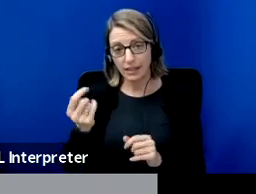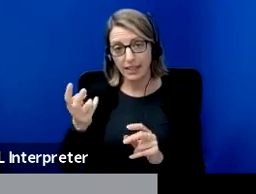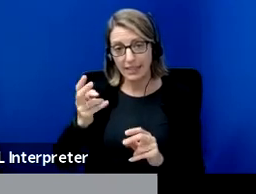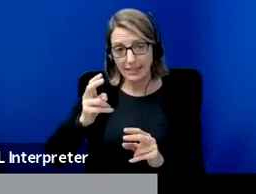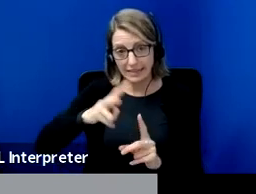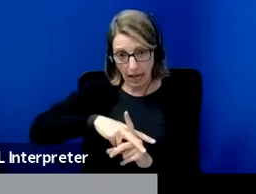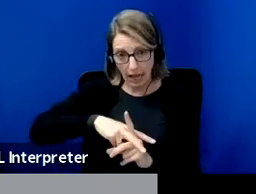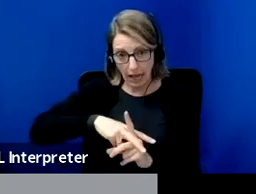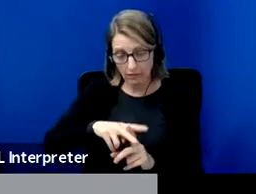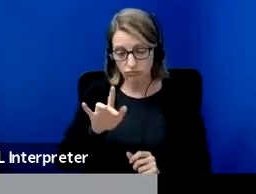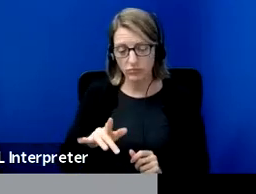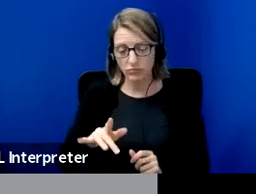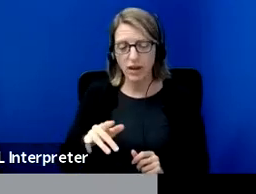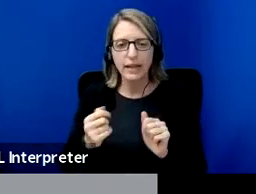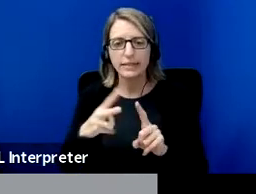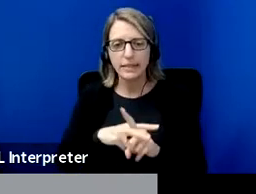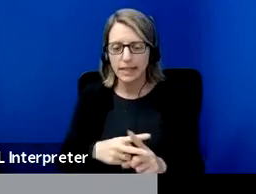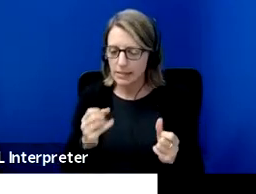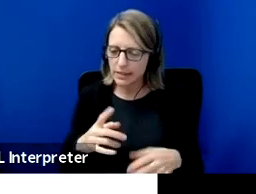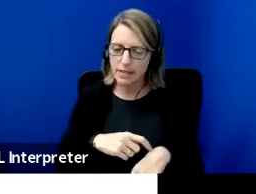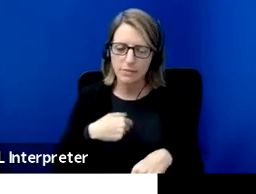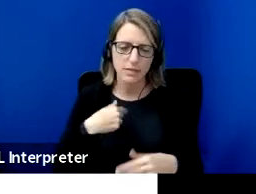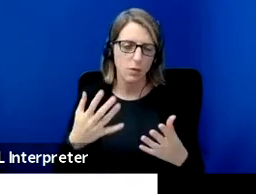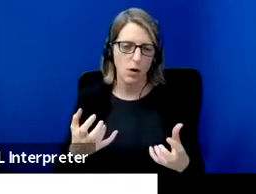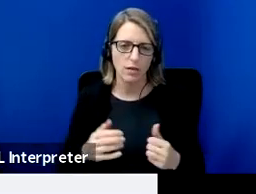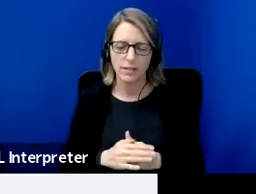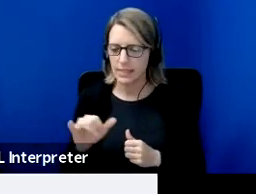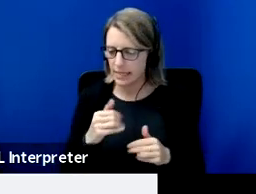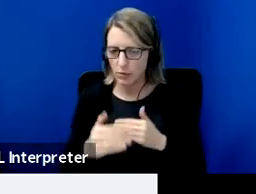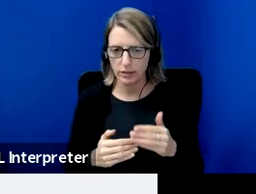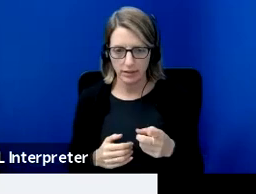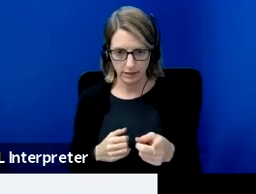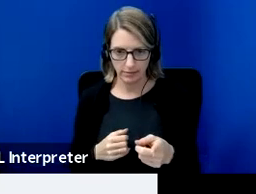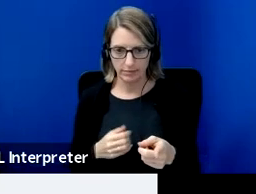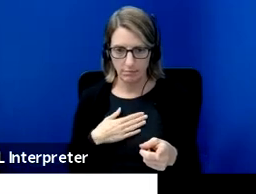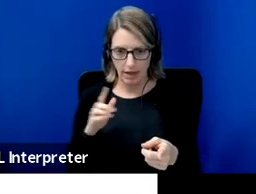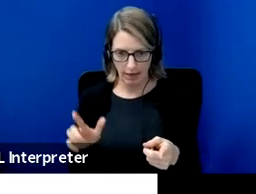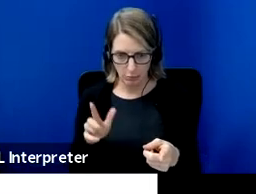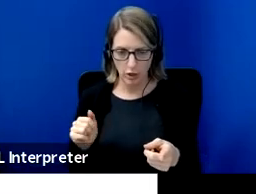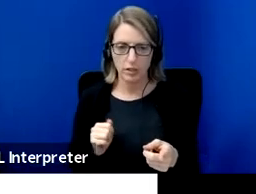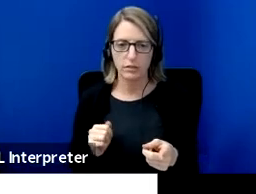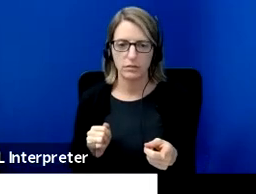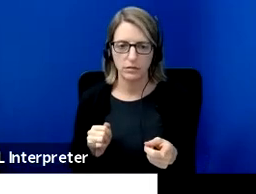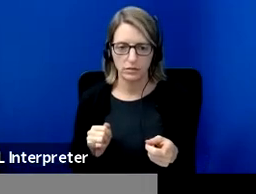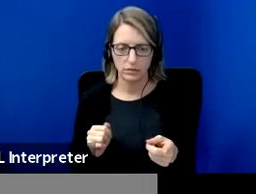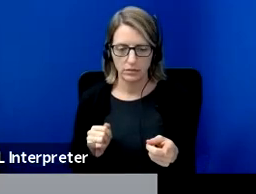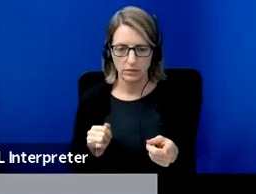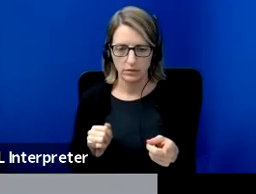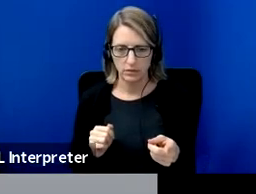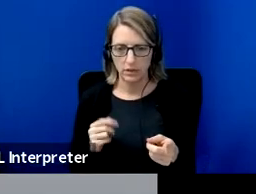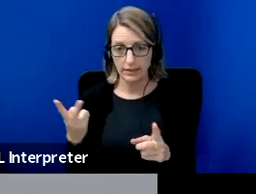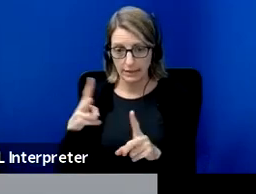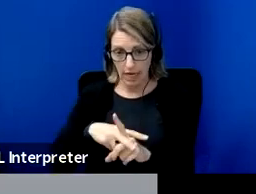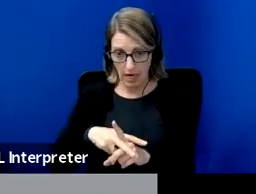reassign it as many times as I want. So same process. So my library, and then click